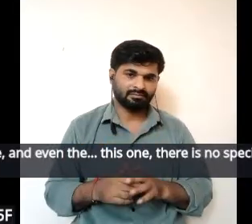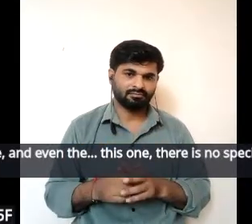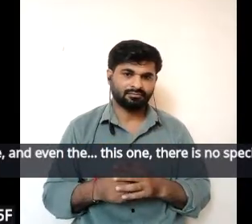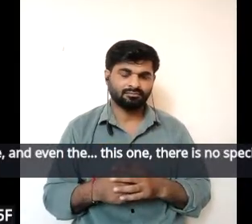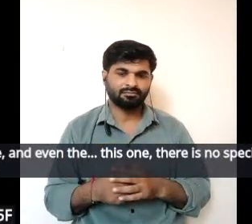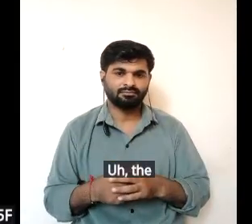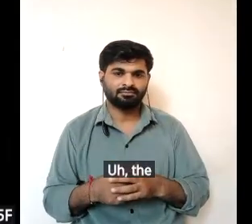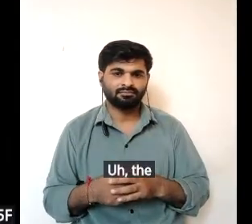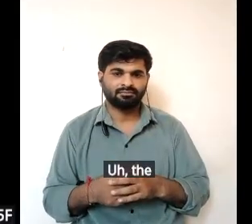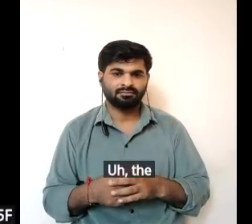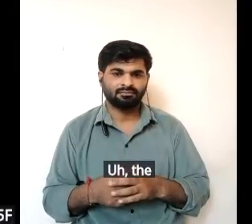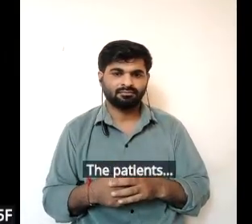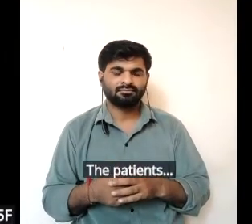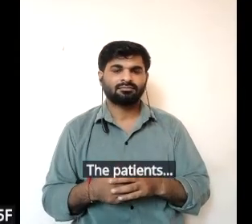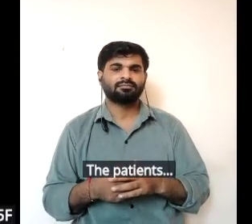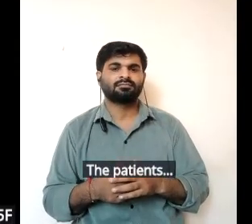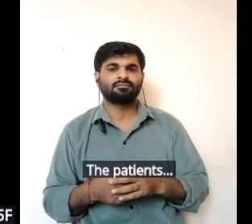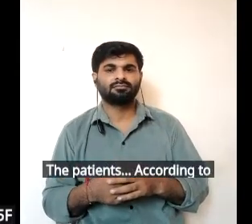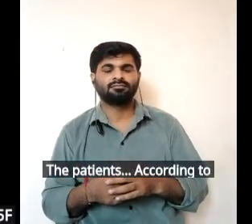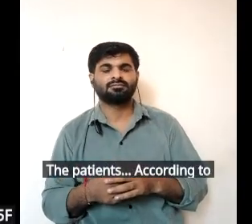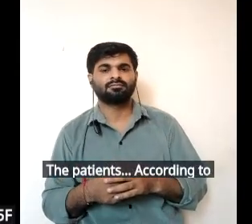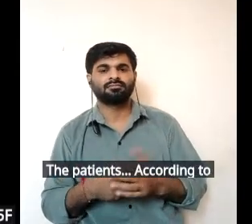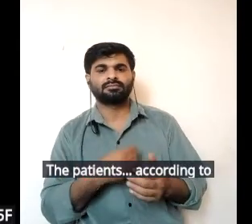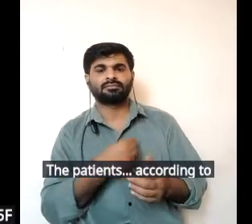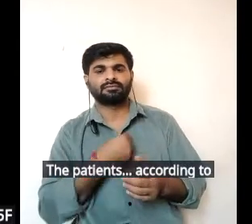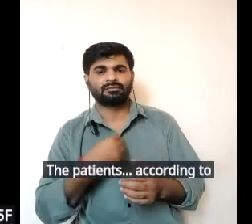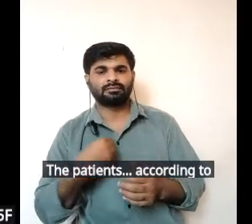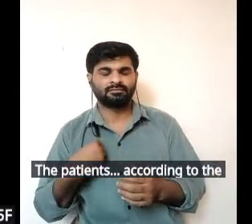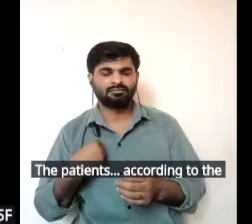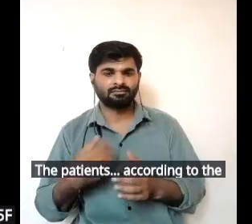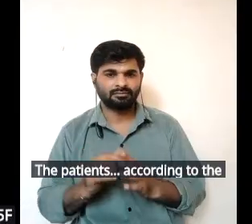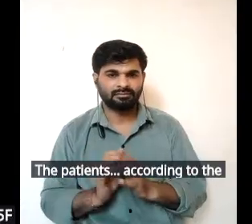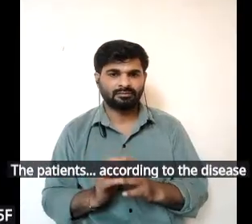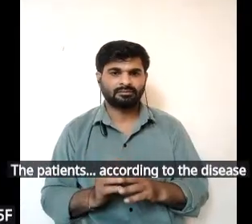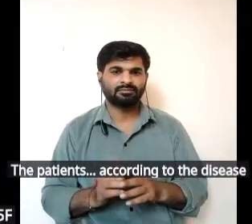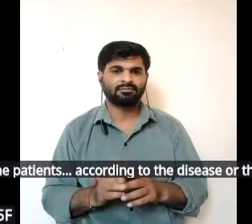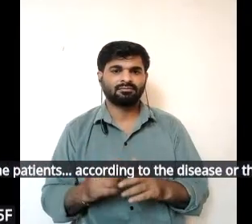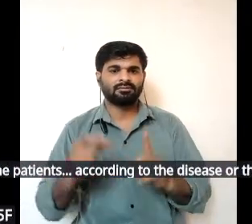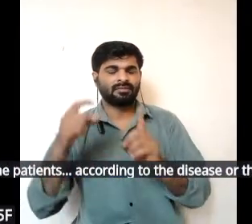the patients according to the disease, or